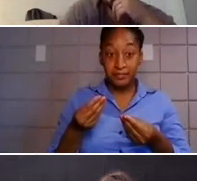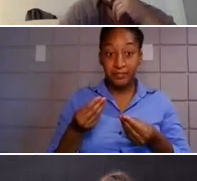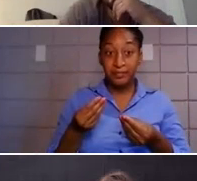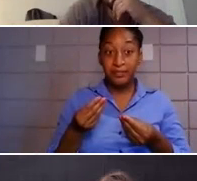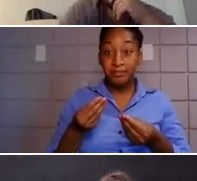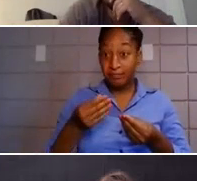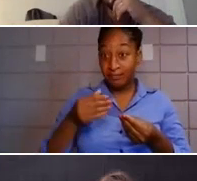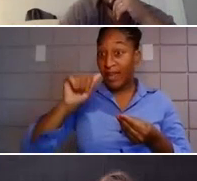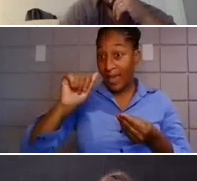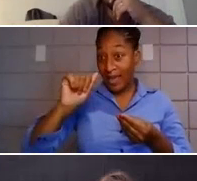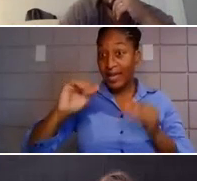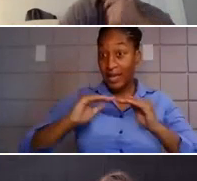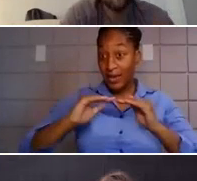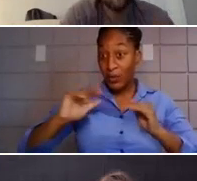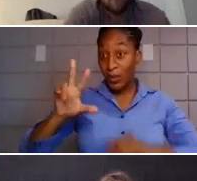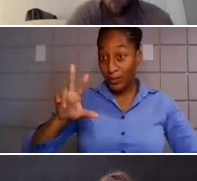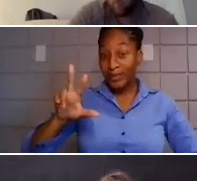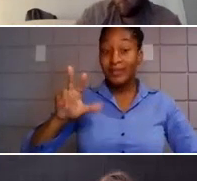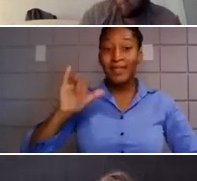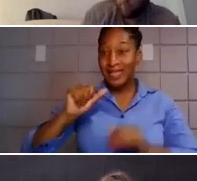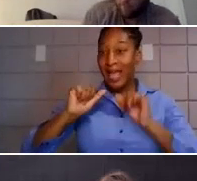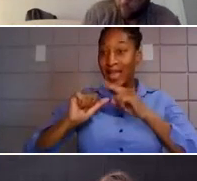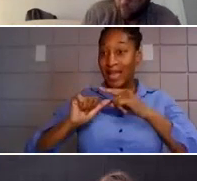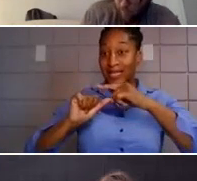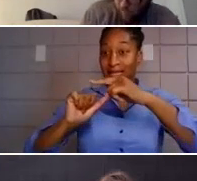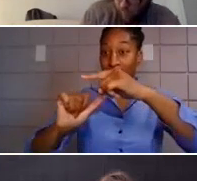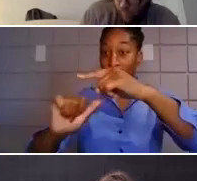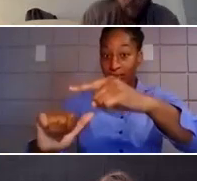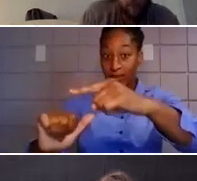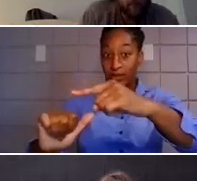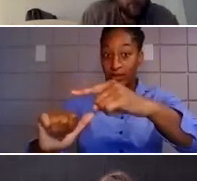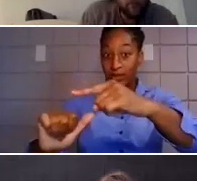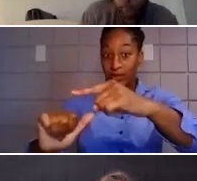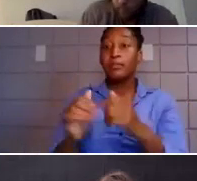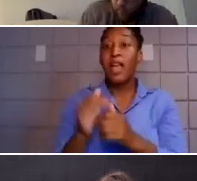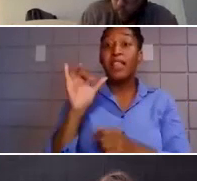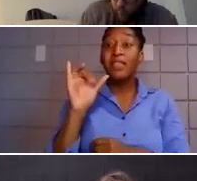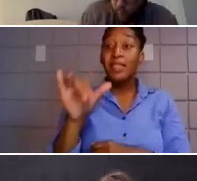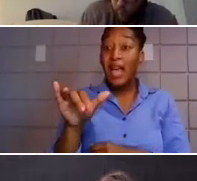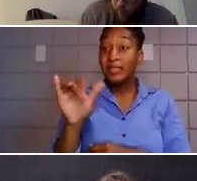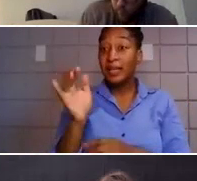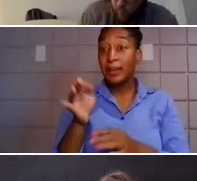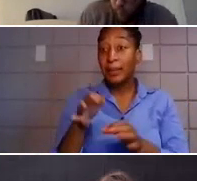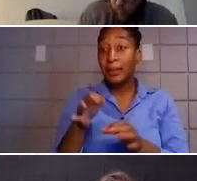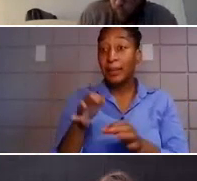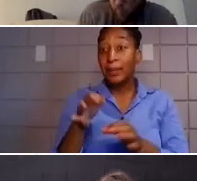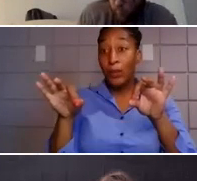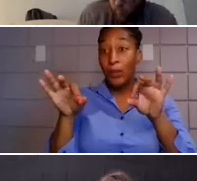See, and it's important that you look at what information you have given,